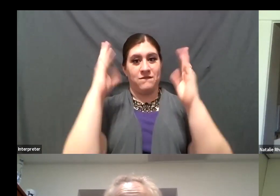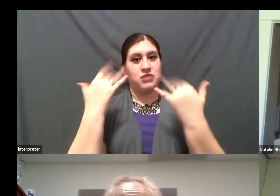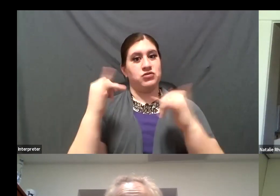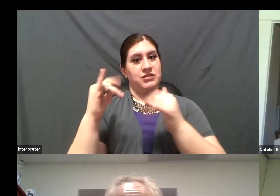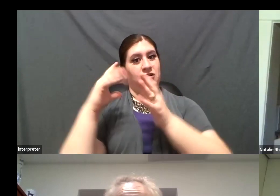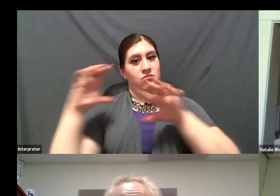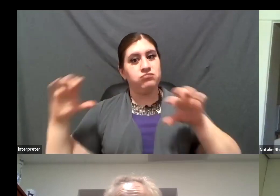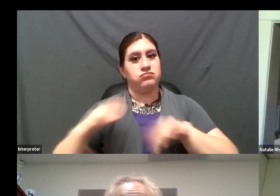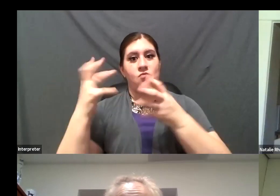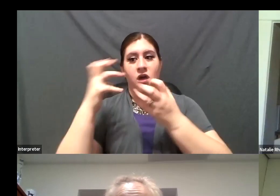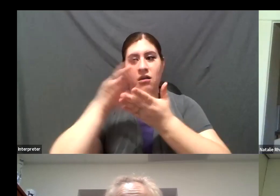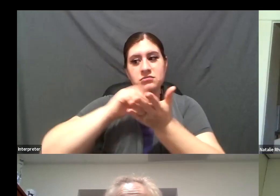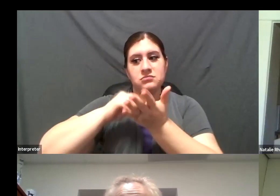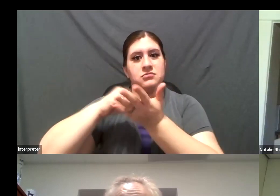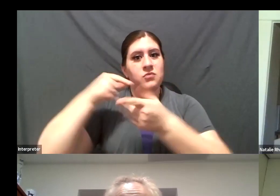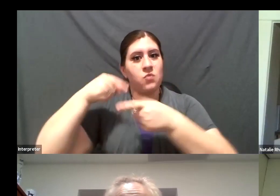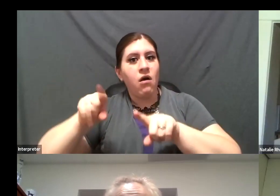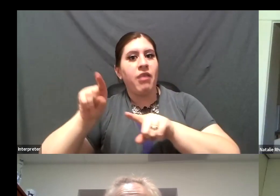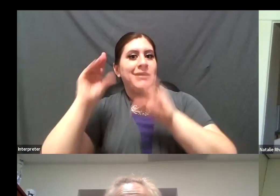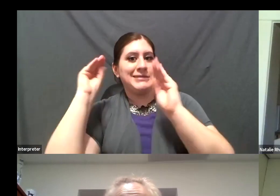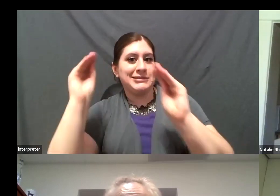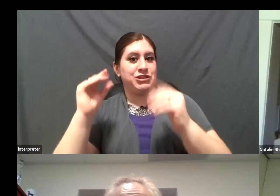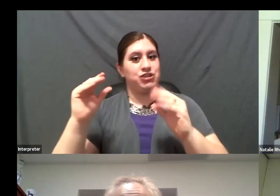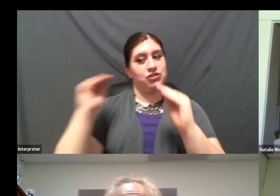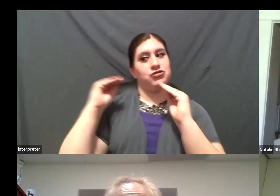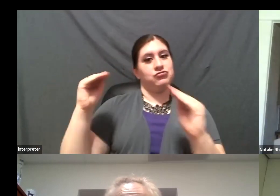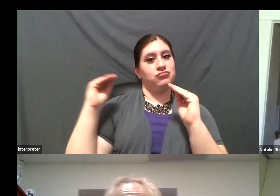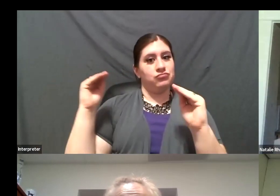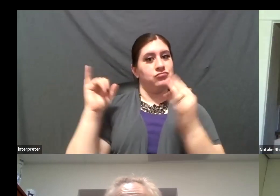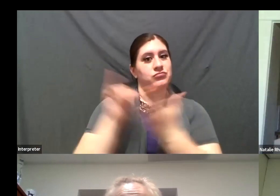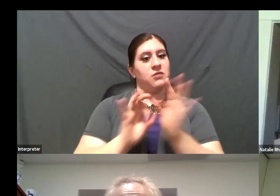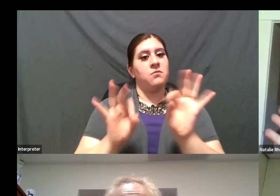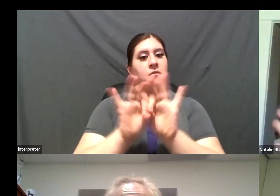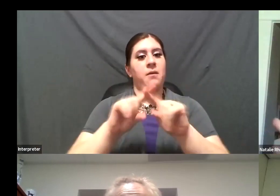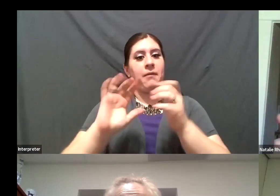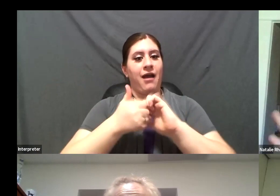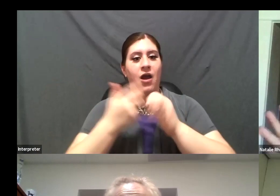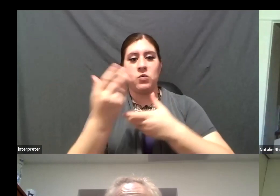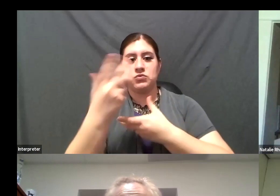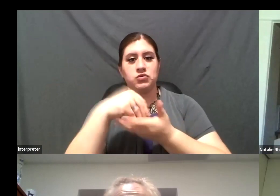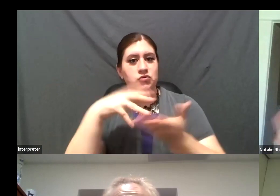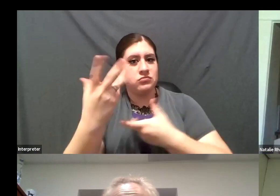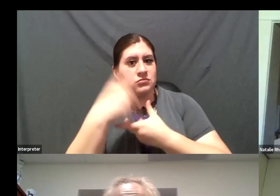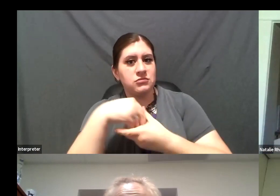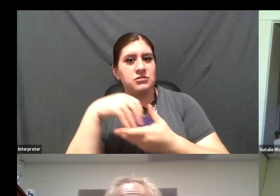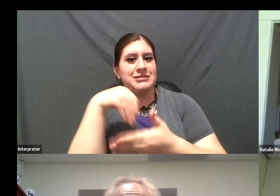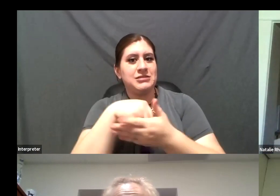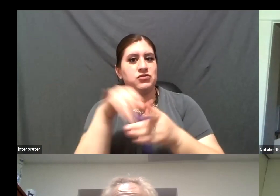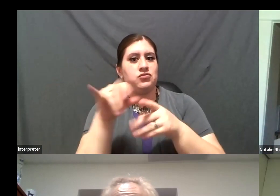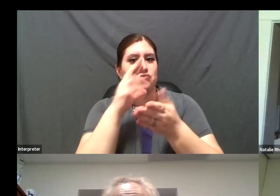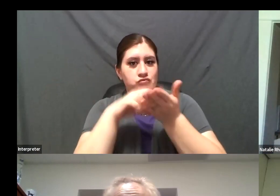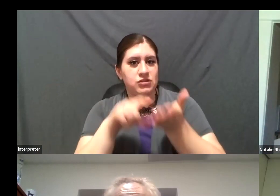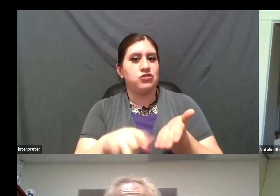still wanting to learn too while they were teaching me. But how can a student get involved within research within